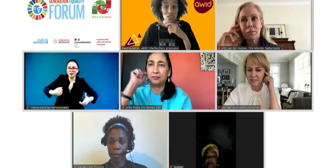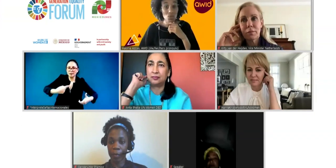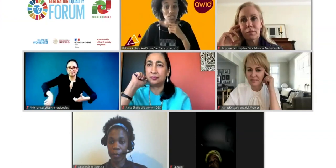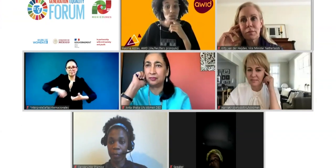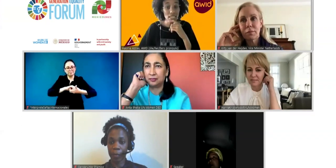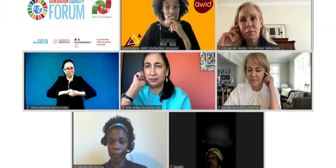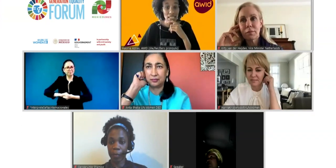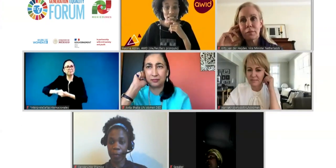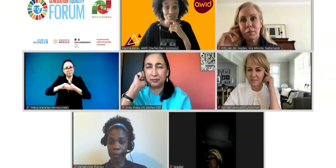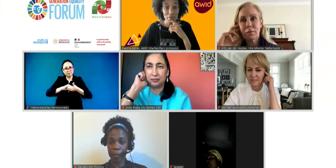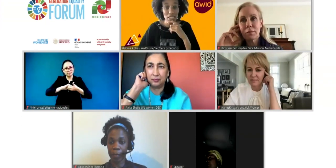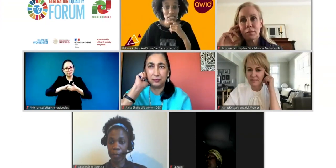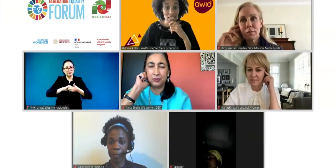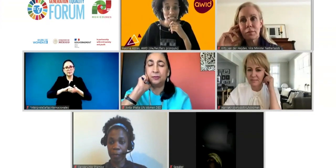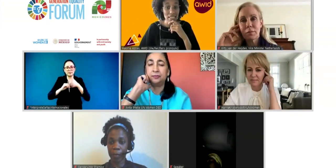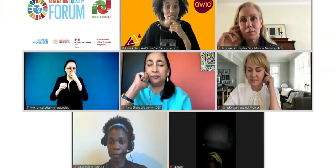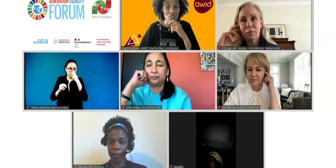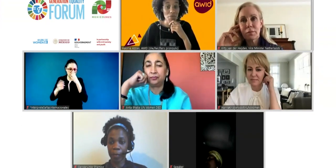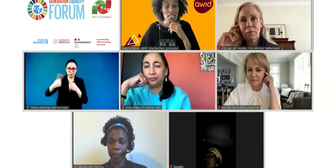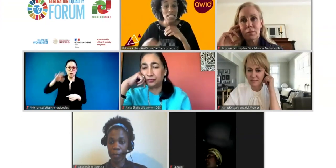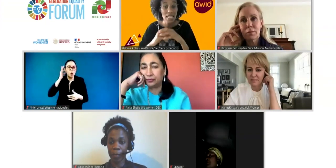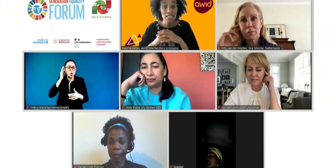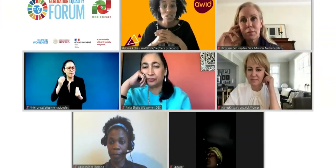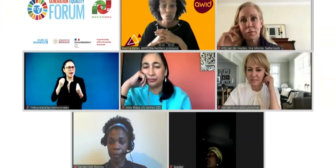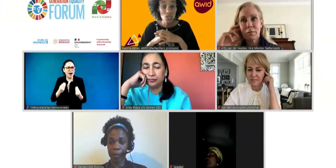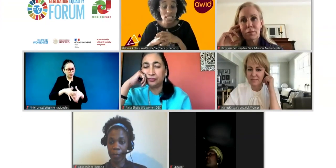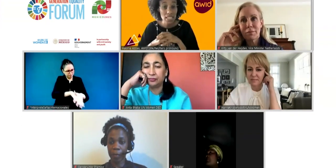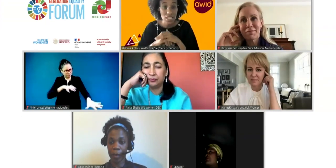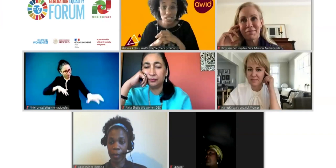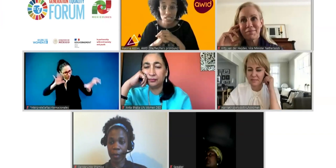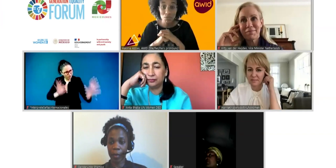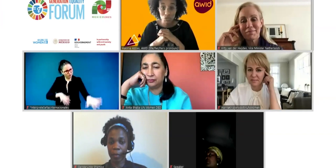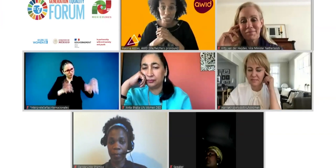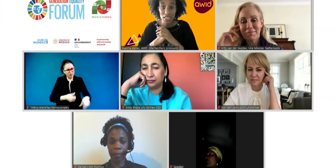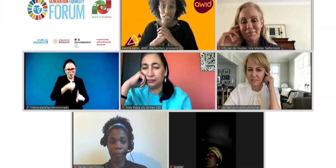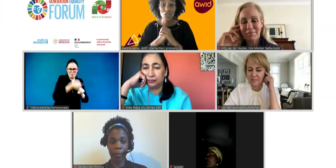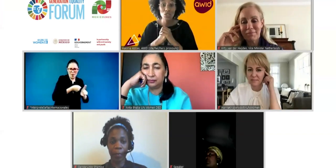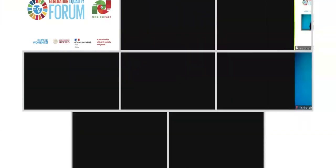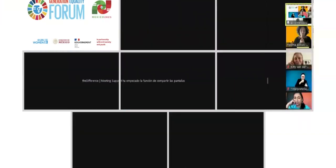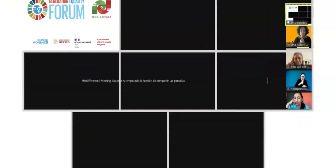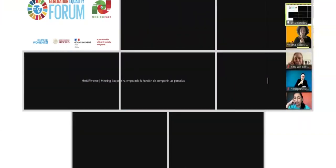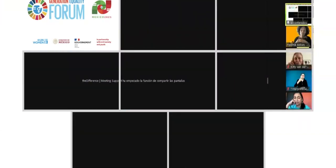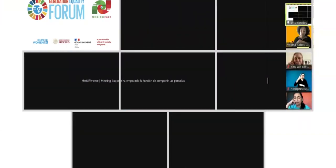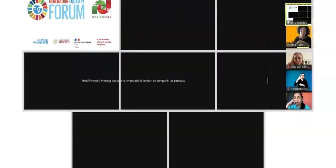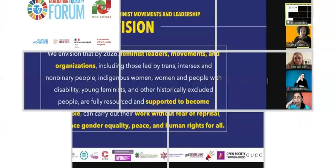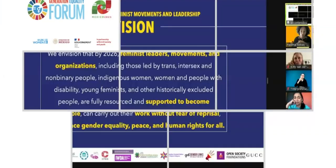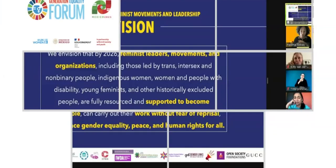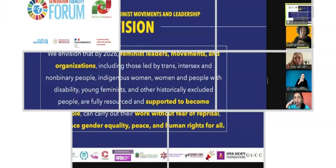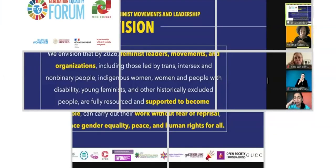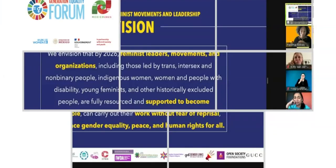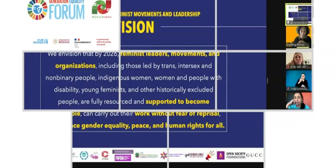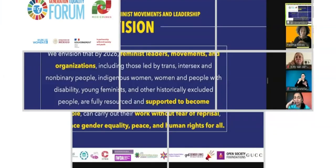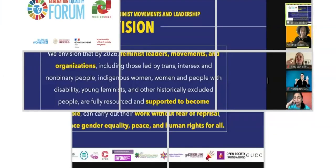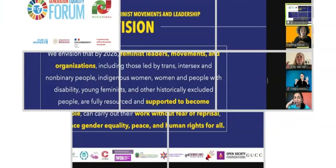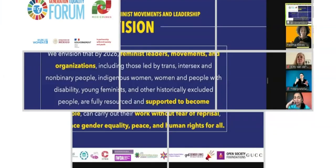2026, feminist leaders and feminist-led organizations and movements, including those led